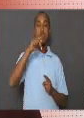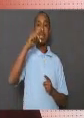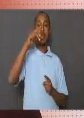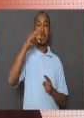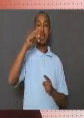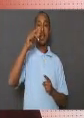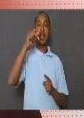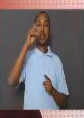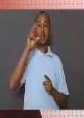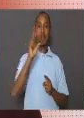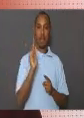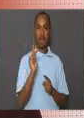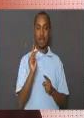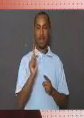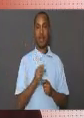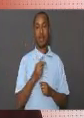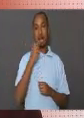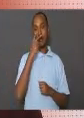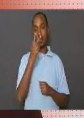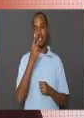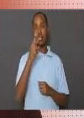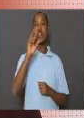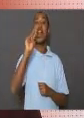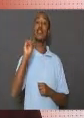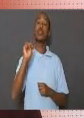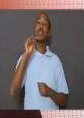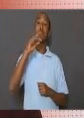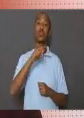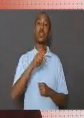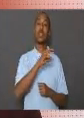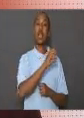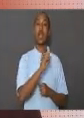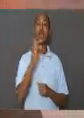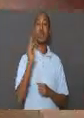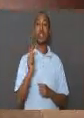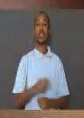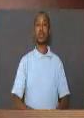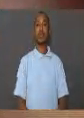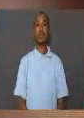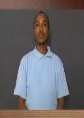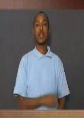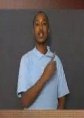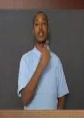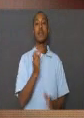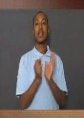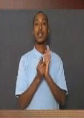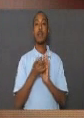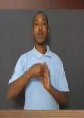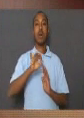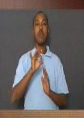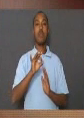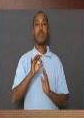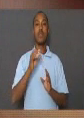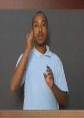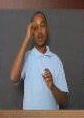stands for nitrogen, phosphorus, potassium. Some examples of